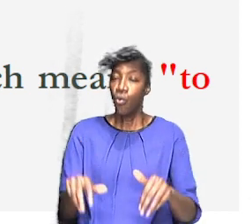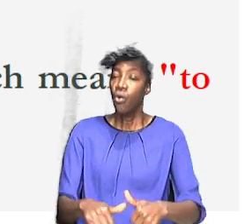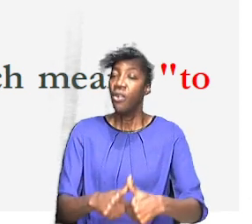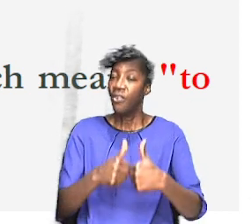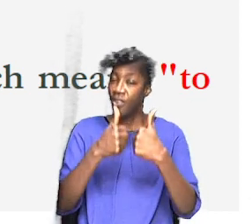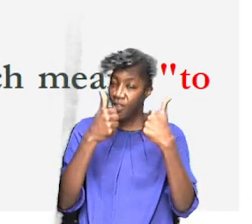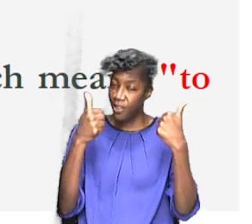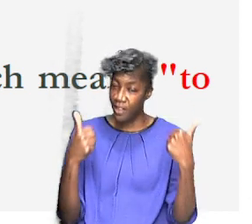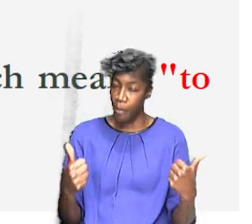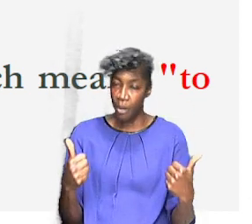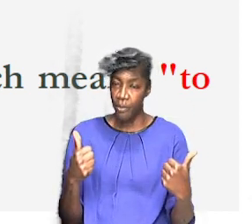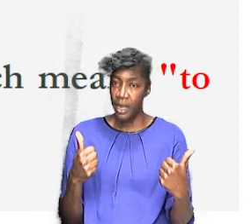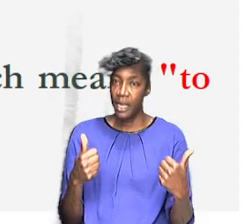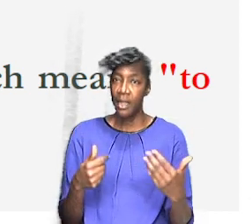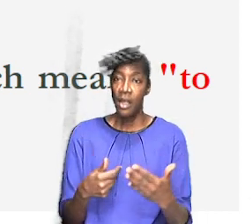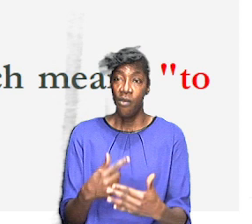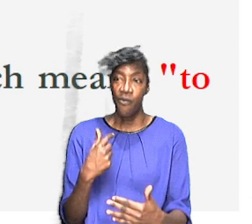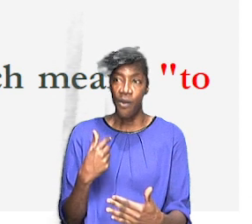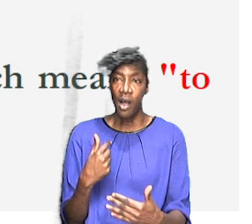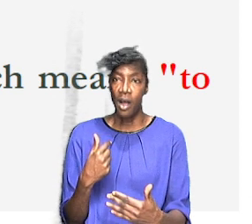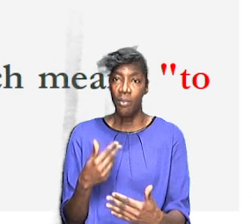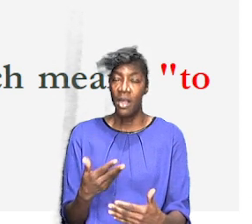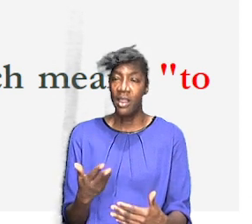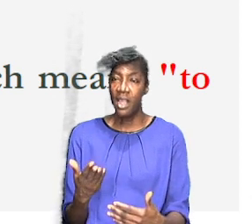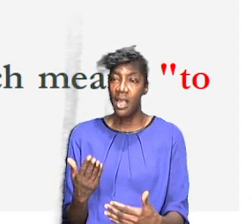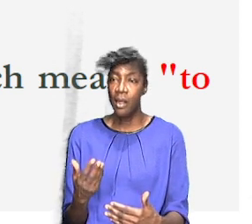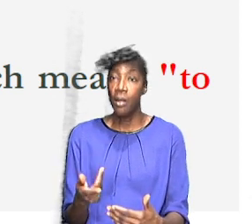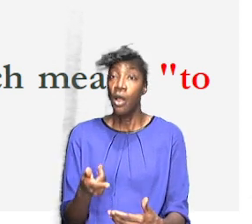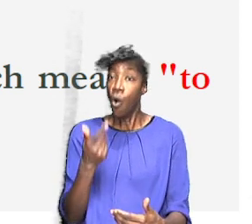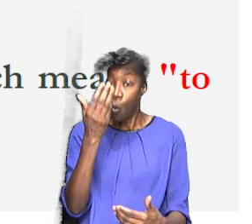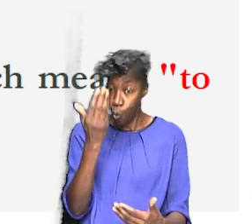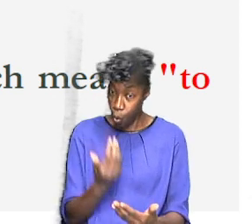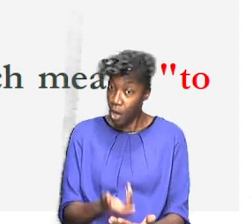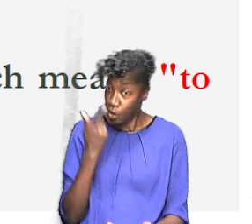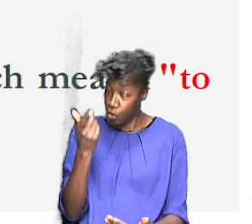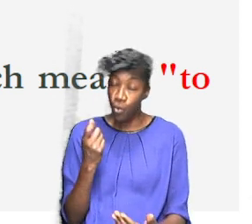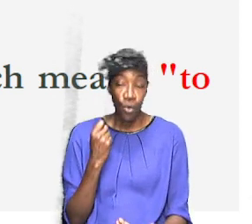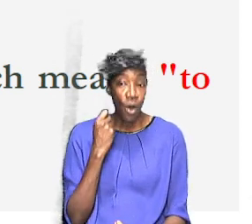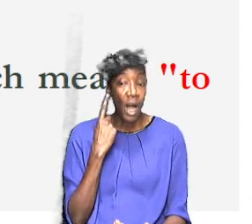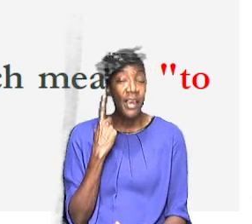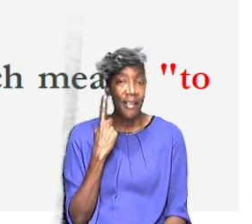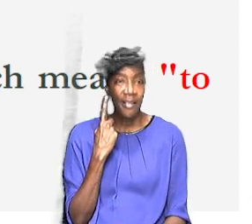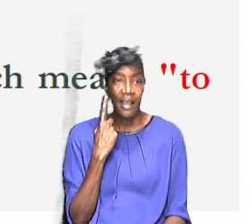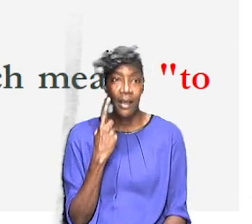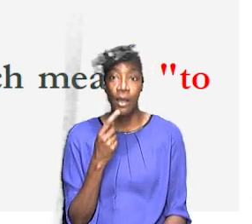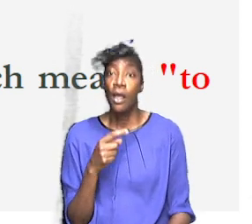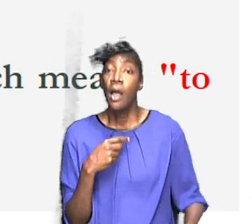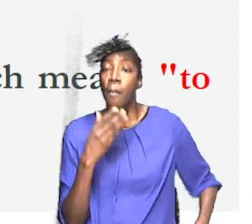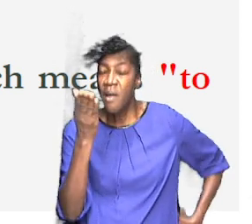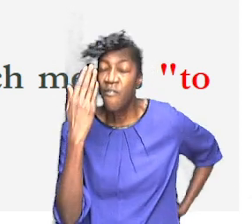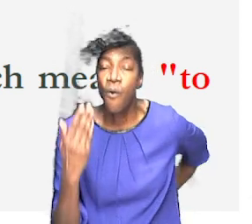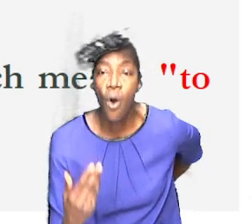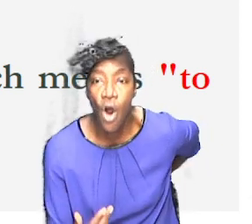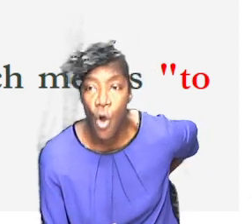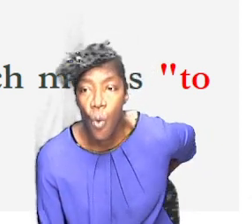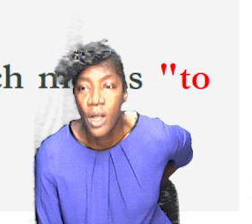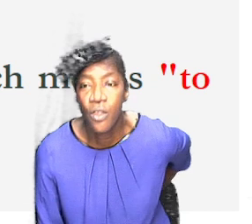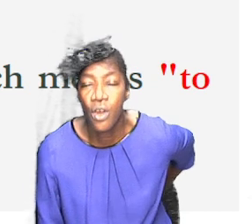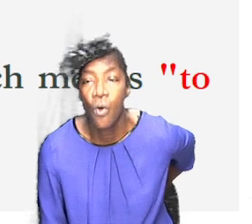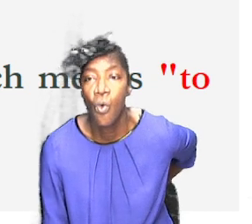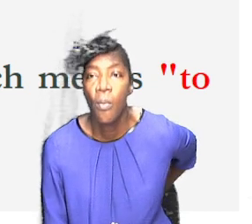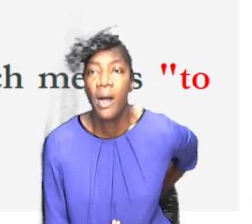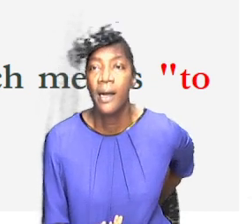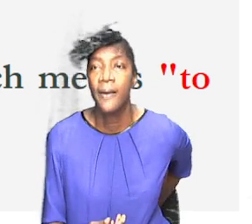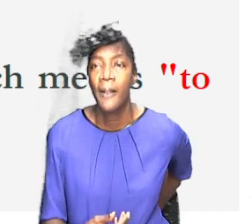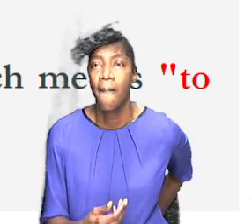separate, amen, from the thing. So that's one thing I want us to highlight before we even go into this woman, that the Pharisees, praise